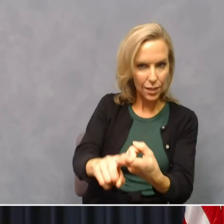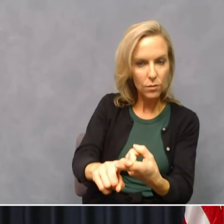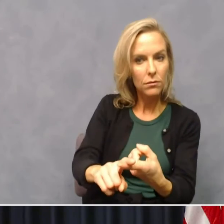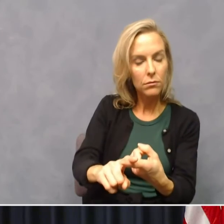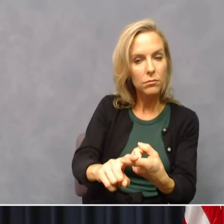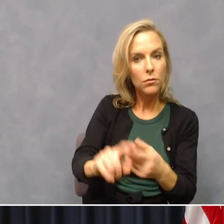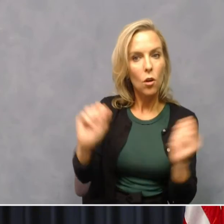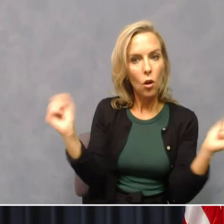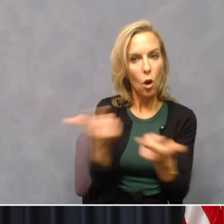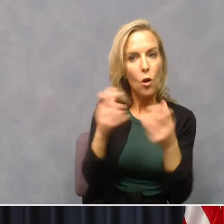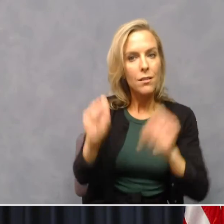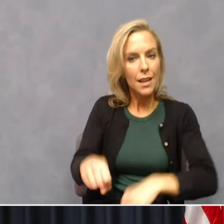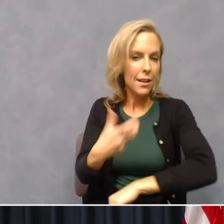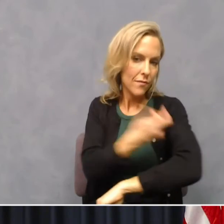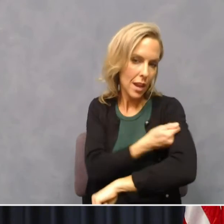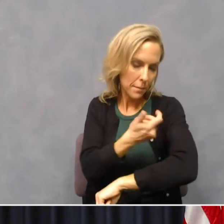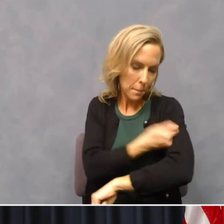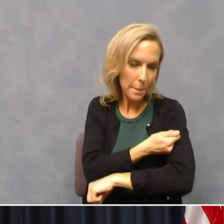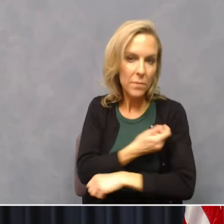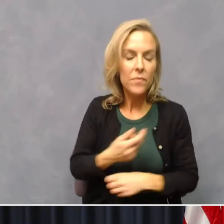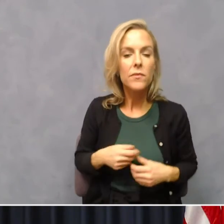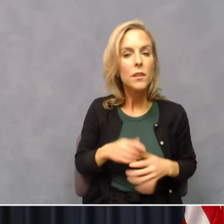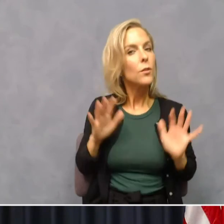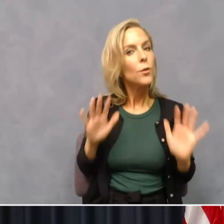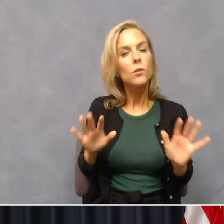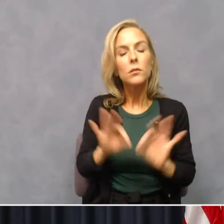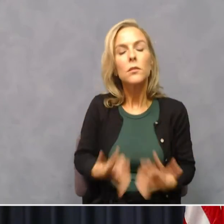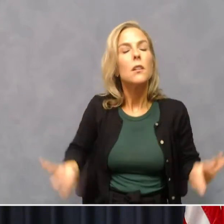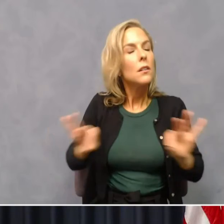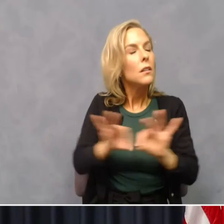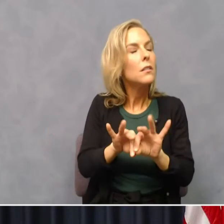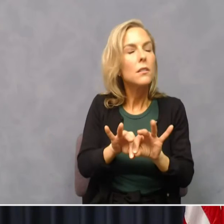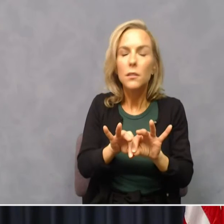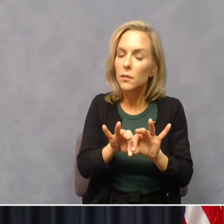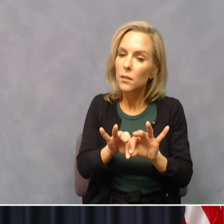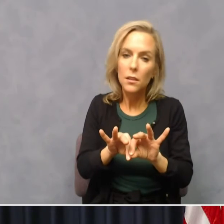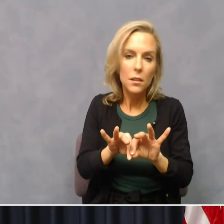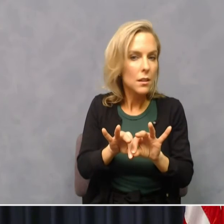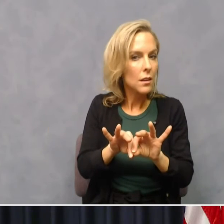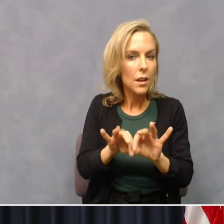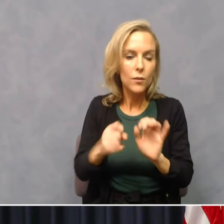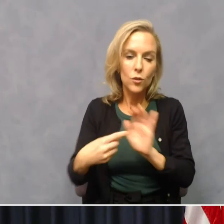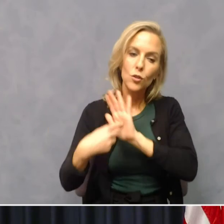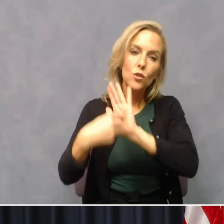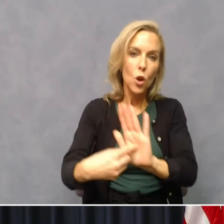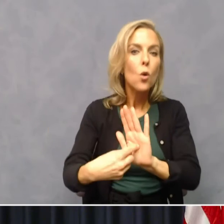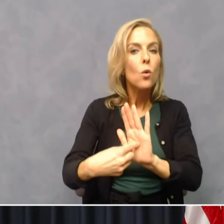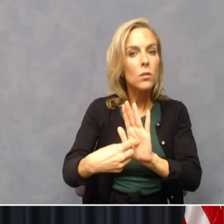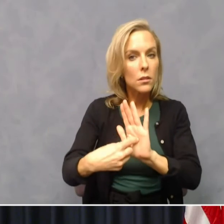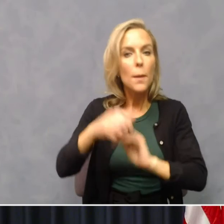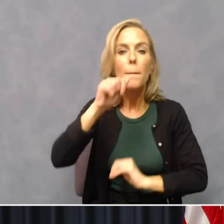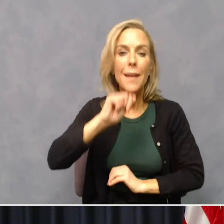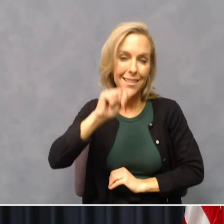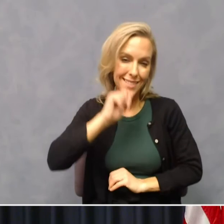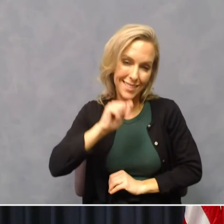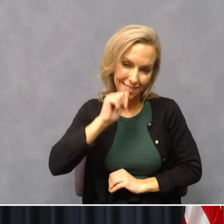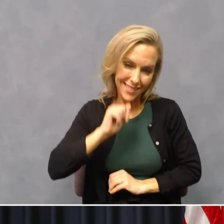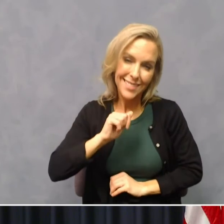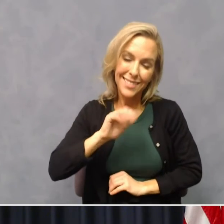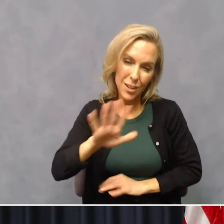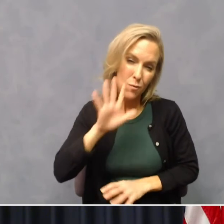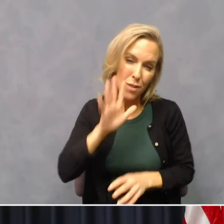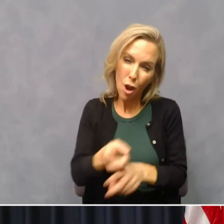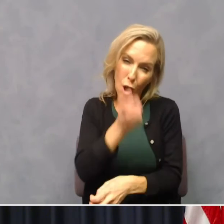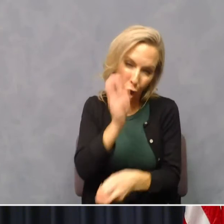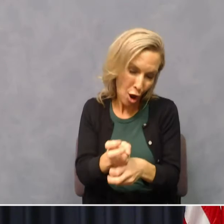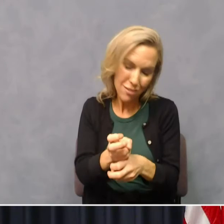vaccinated. Again, the virtue that I've got to ask everybody to show is patience, and it's going to be harder and